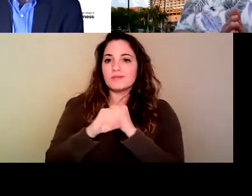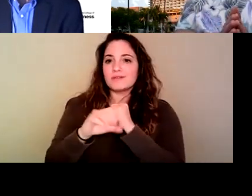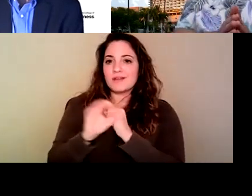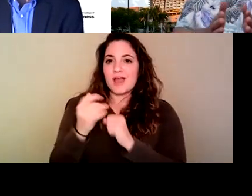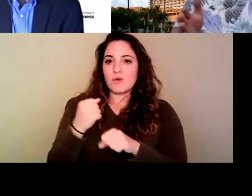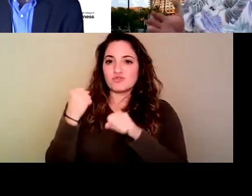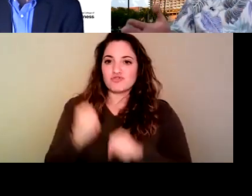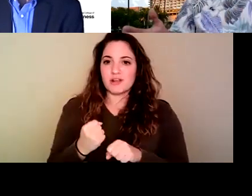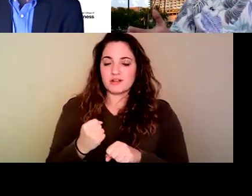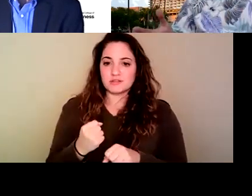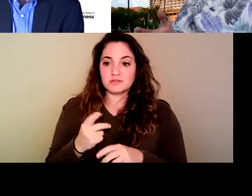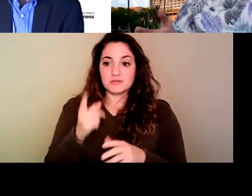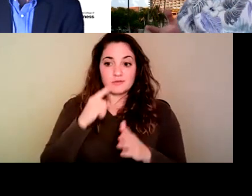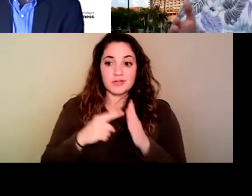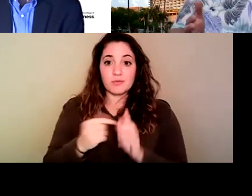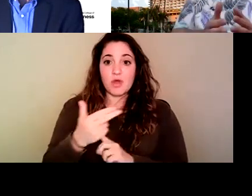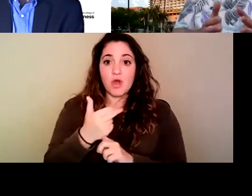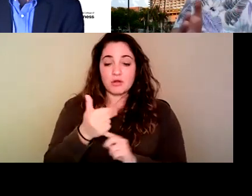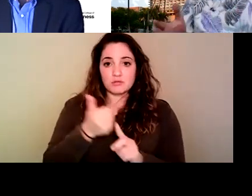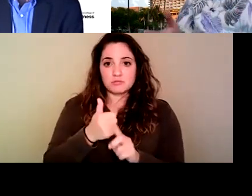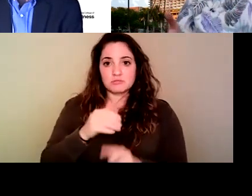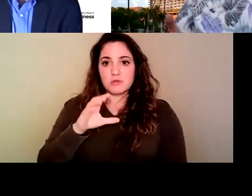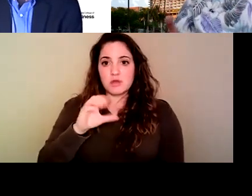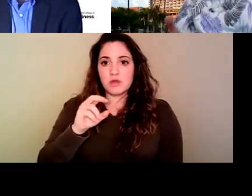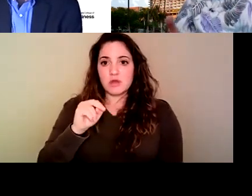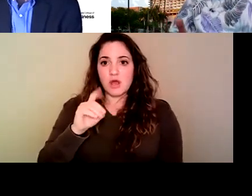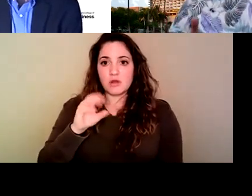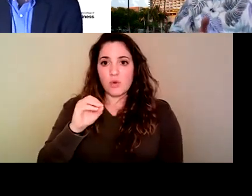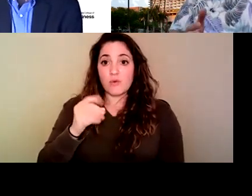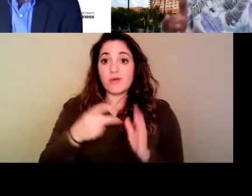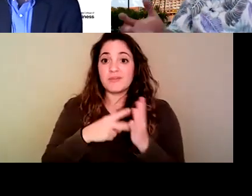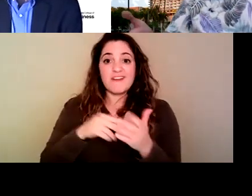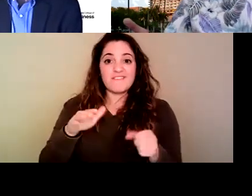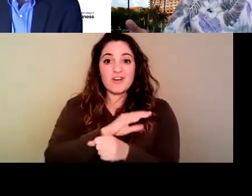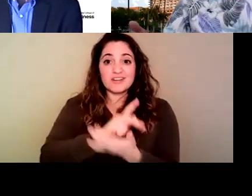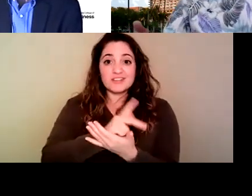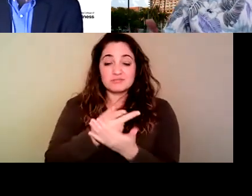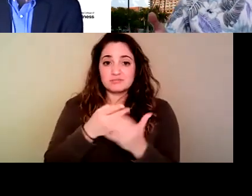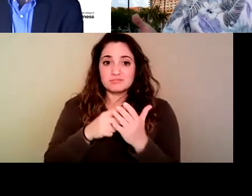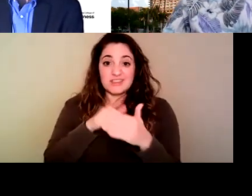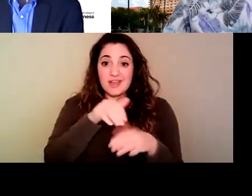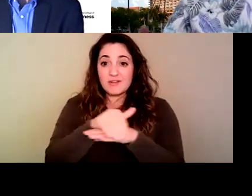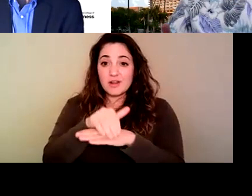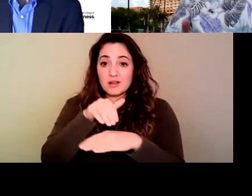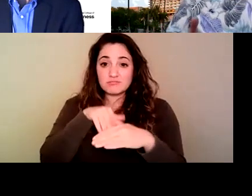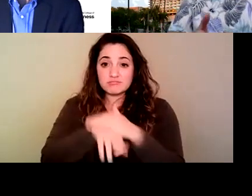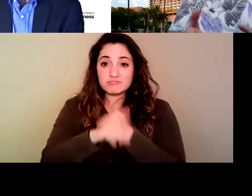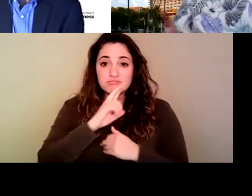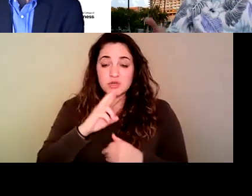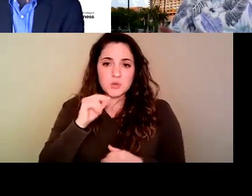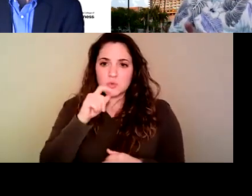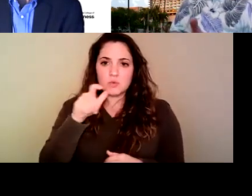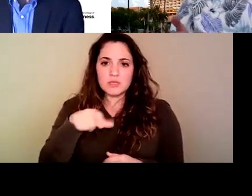are our rooms, our condominiums, so they have full kitchens. So you don't have to go to a restaurant every night for every meal. You can